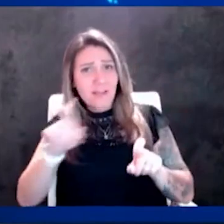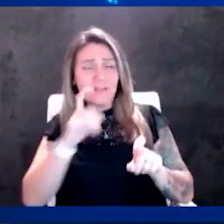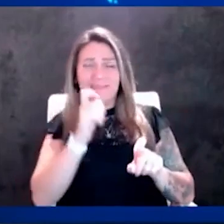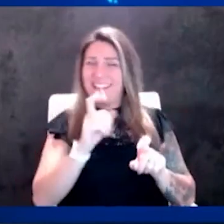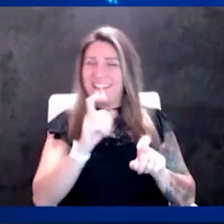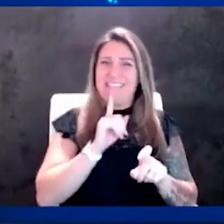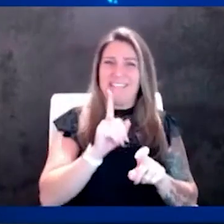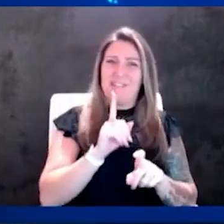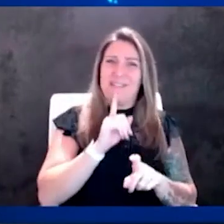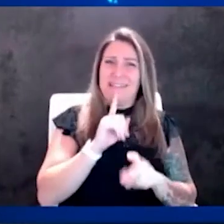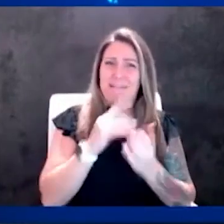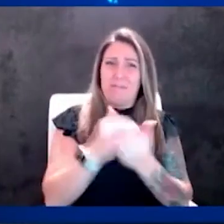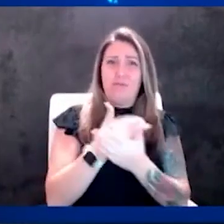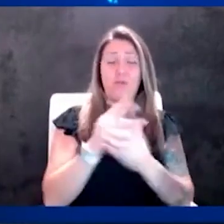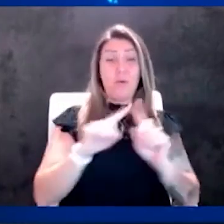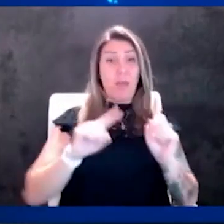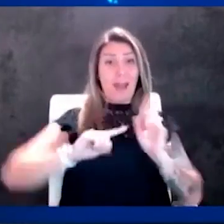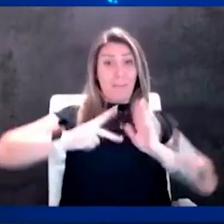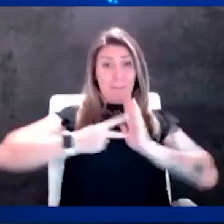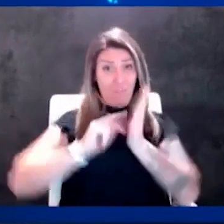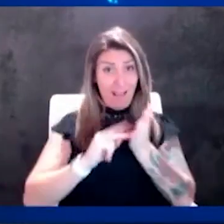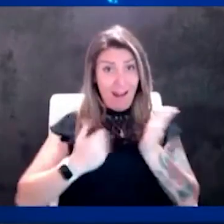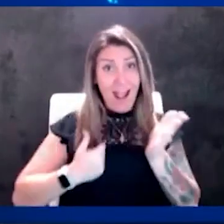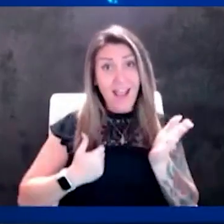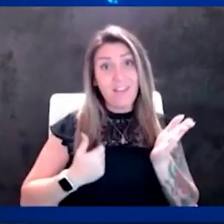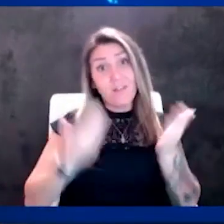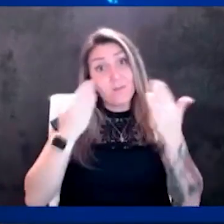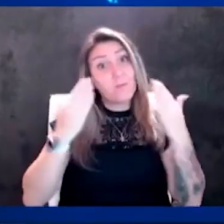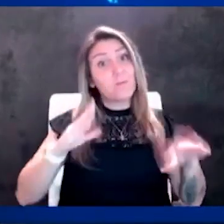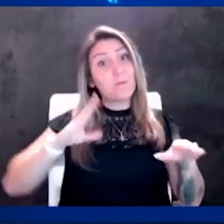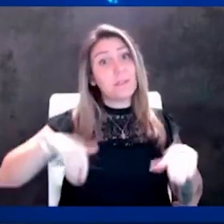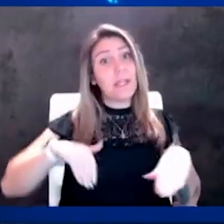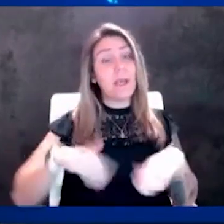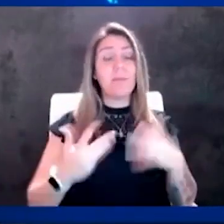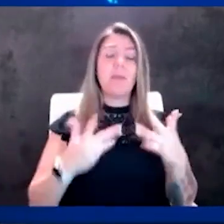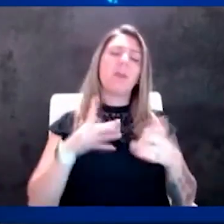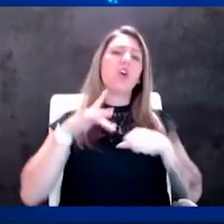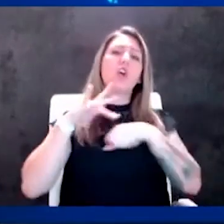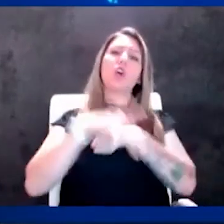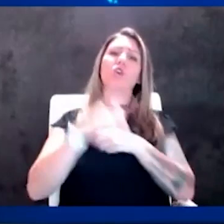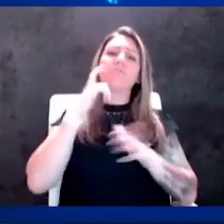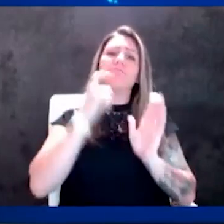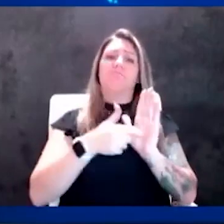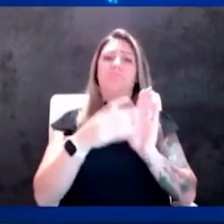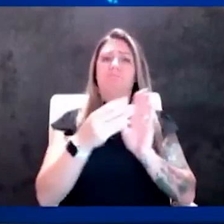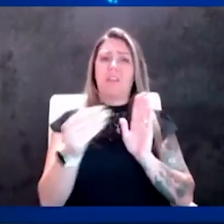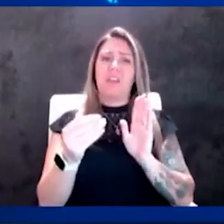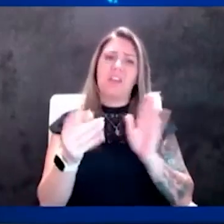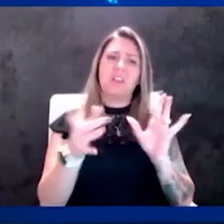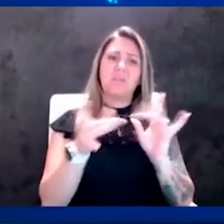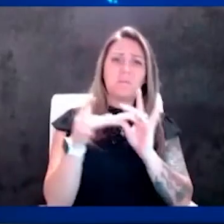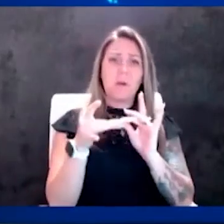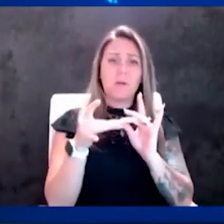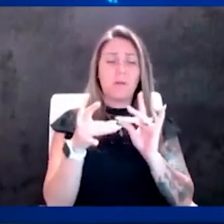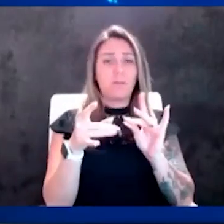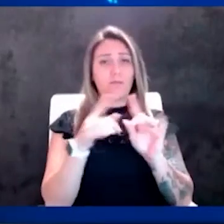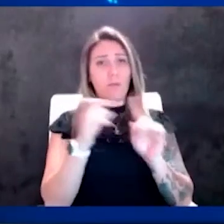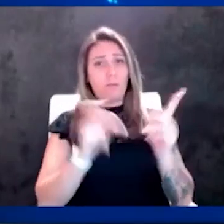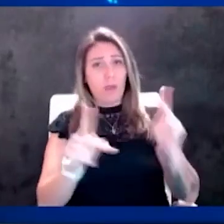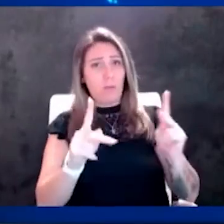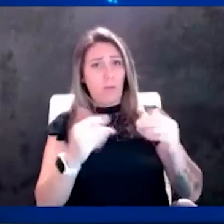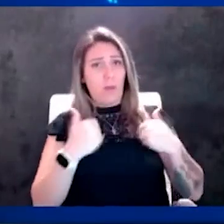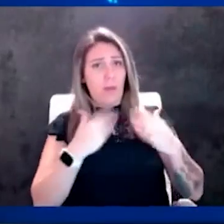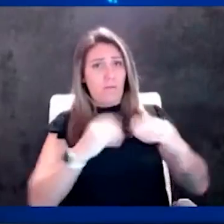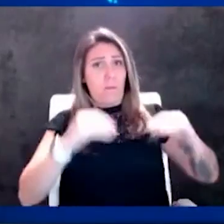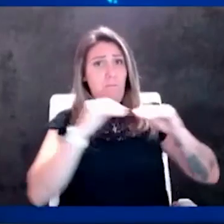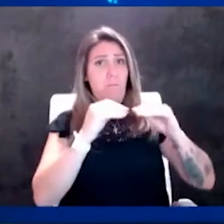meaning? And we don't know if it has meaning. We think there's some early indications and some rough correlation between those who have more antibodies and what your outcomes